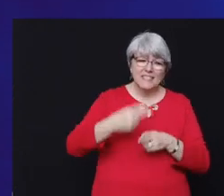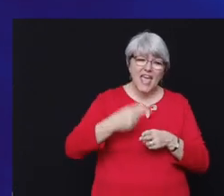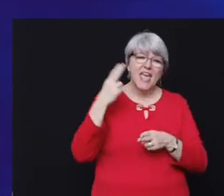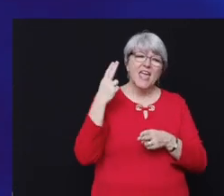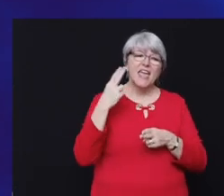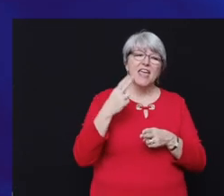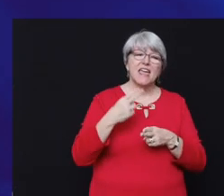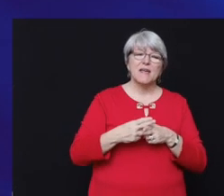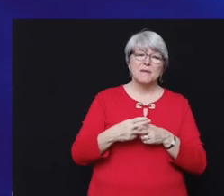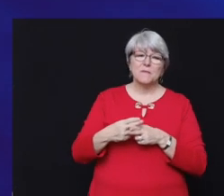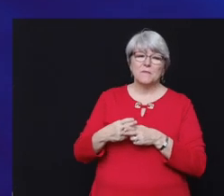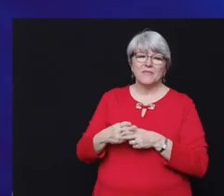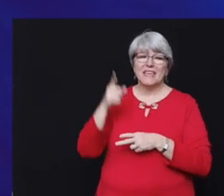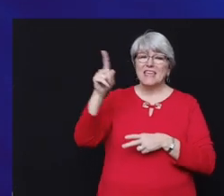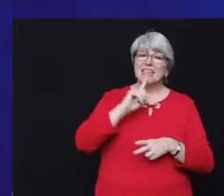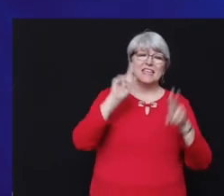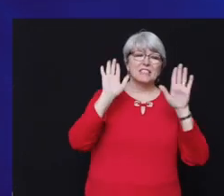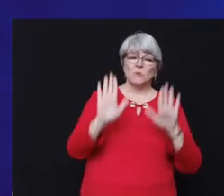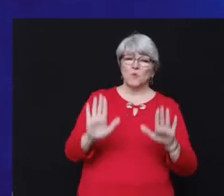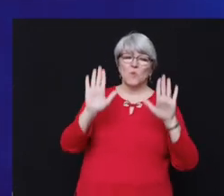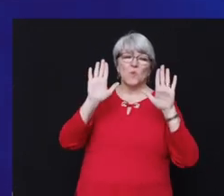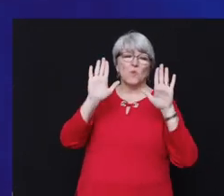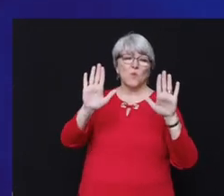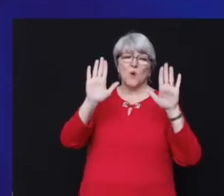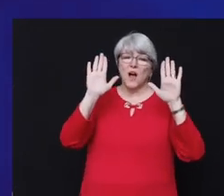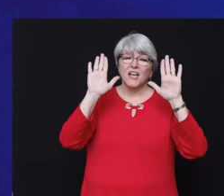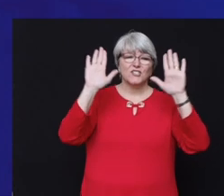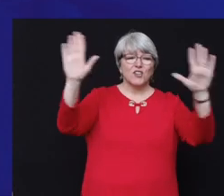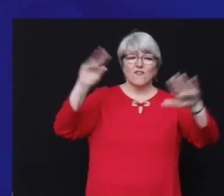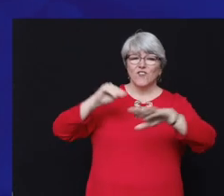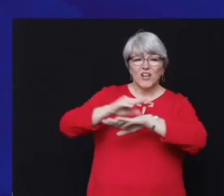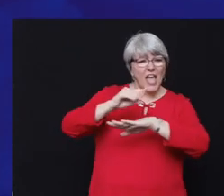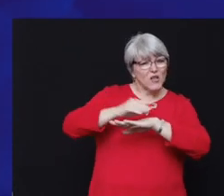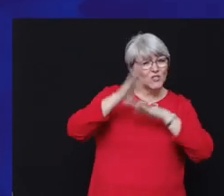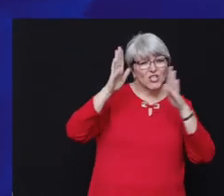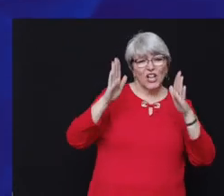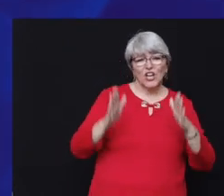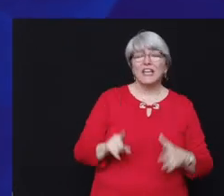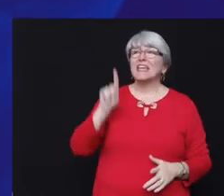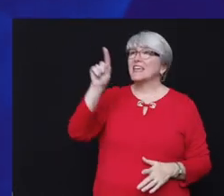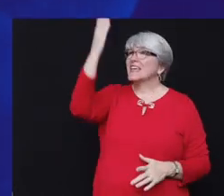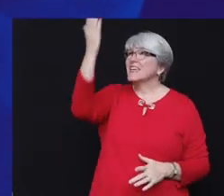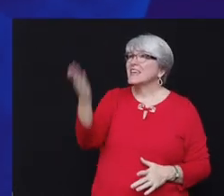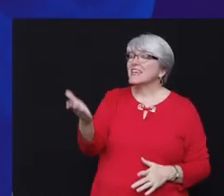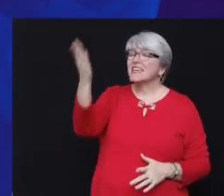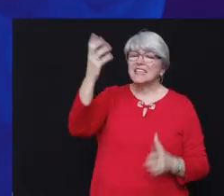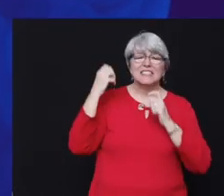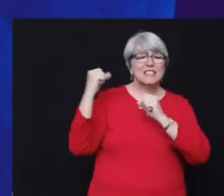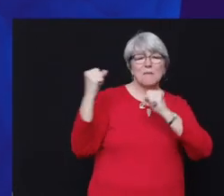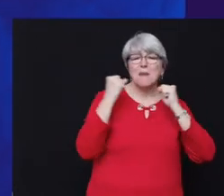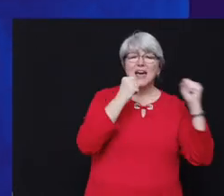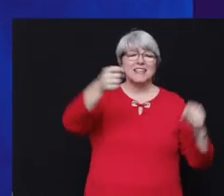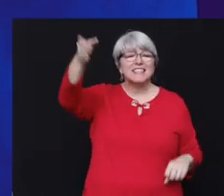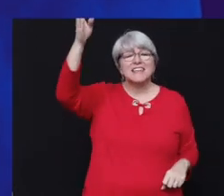his name. He is the wonderful counselor. He